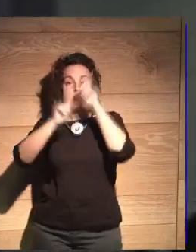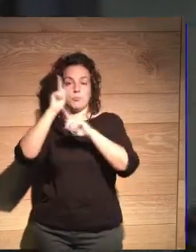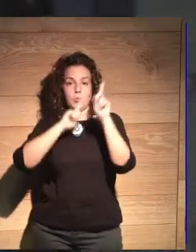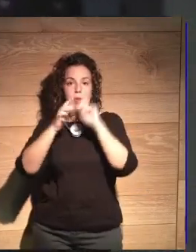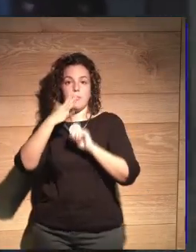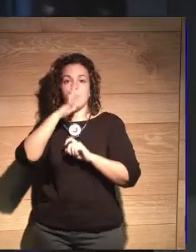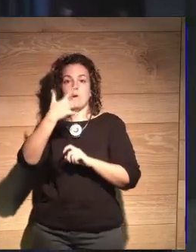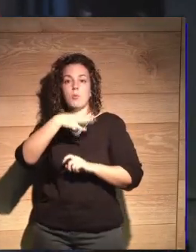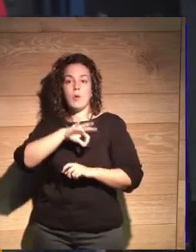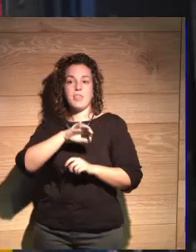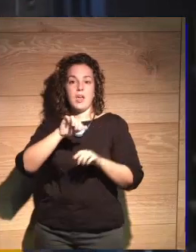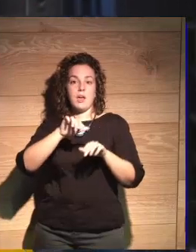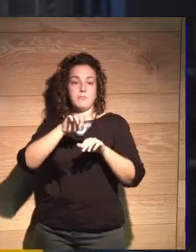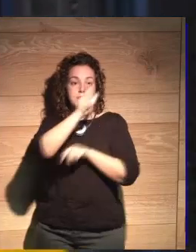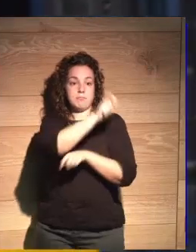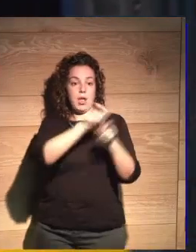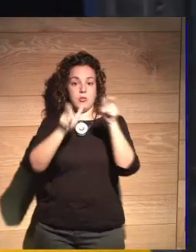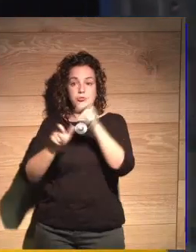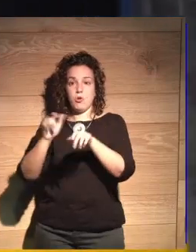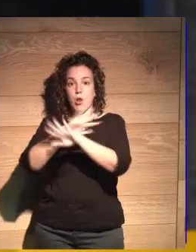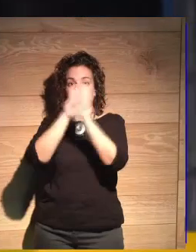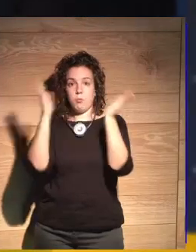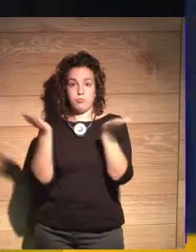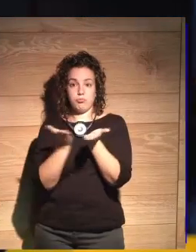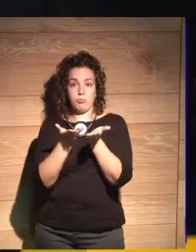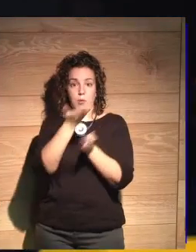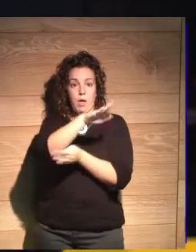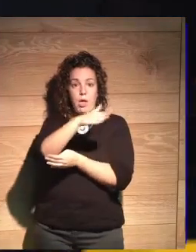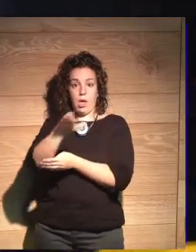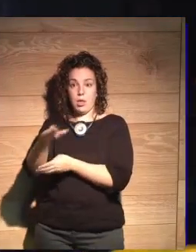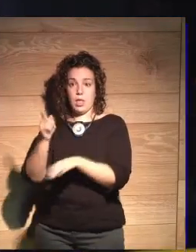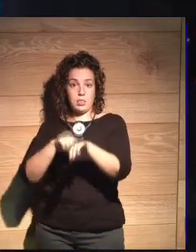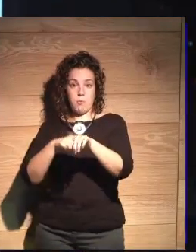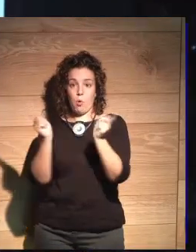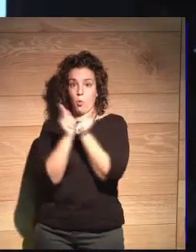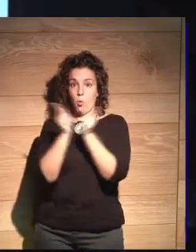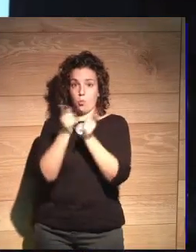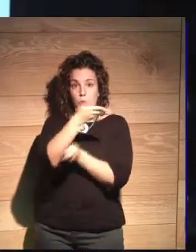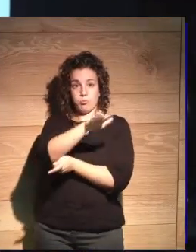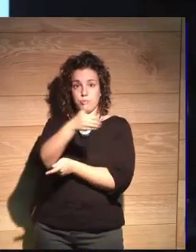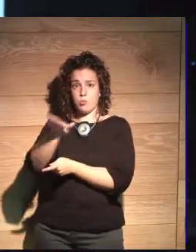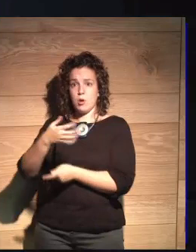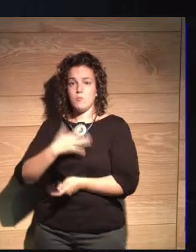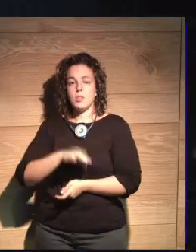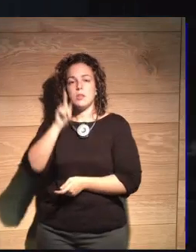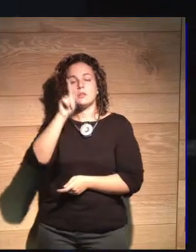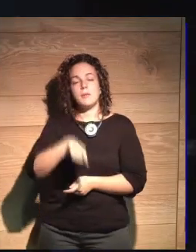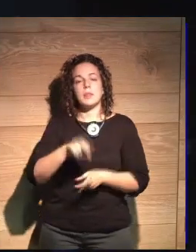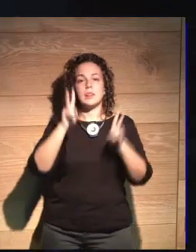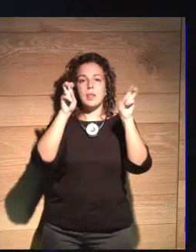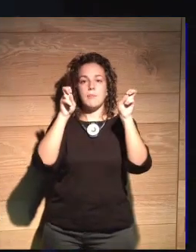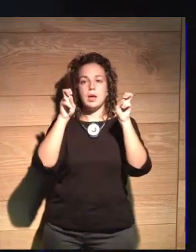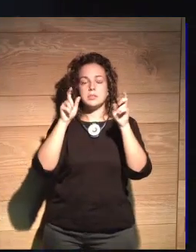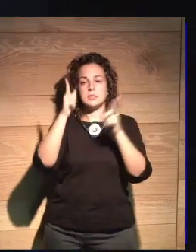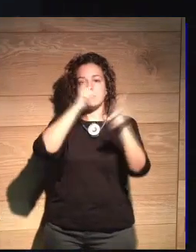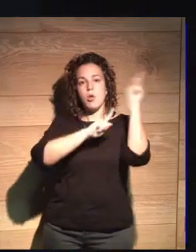shortest time. You also know you're concerned about the problem of climate change, which